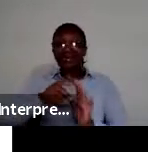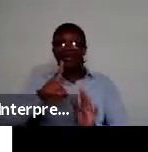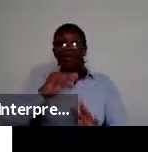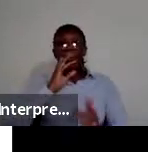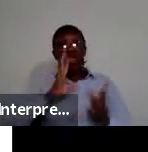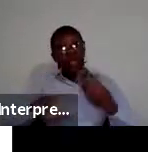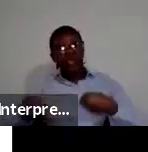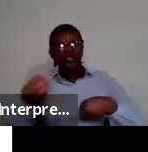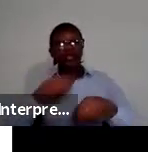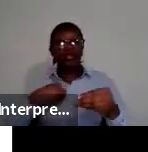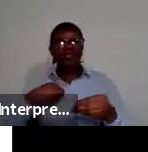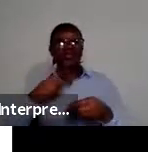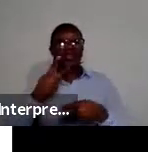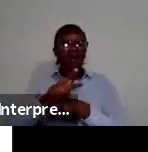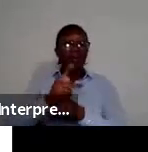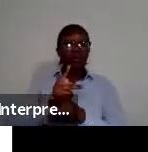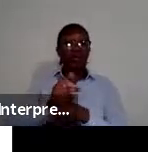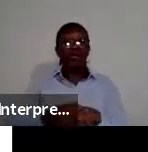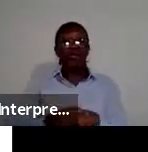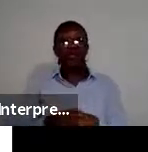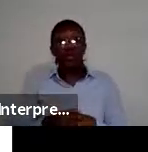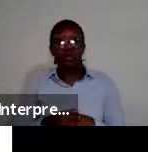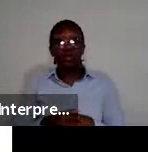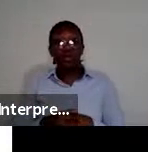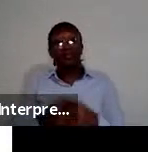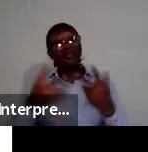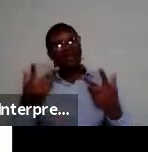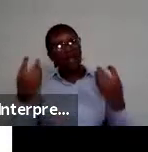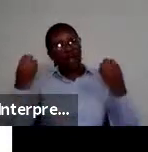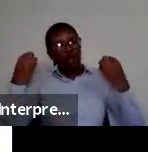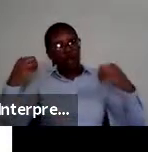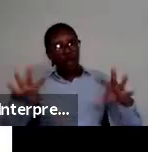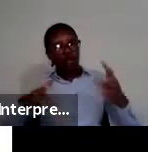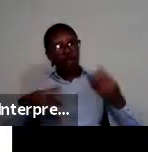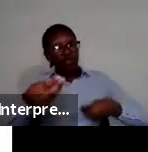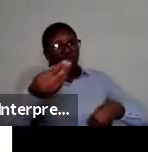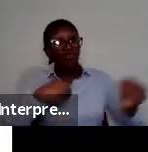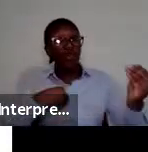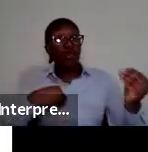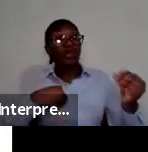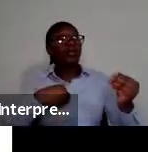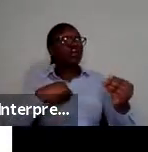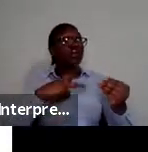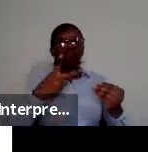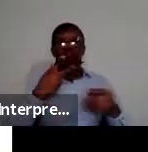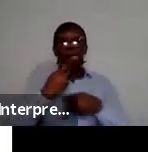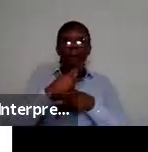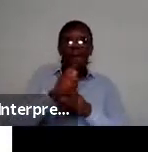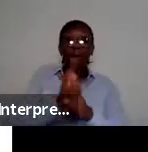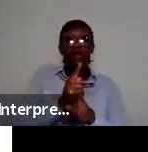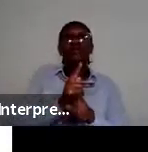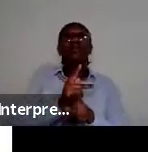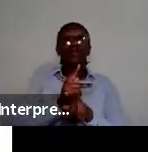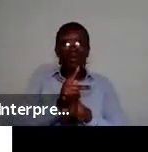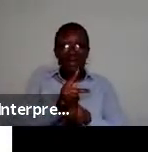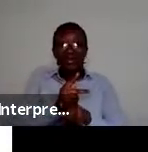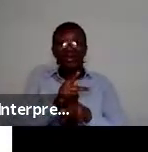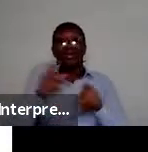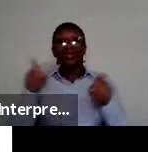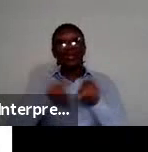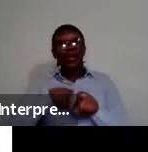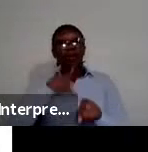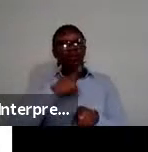follow that as the Act provides for that. Loss of trading inventory during the enforcement interventions is something that can be